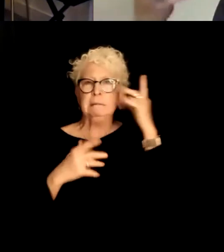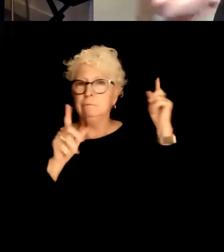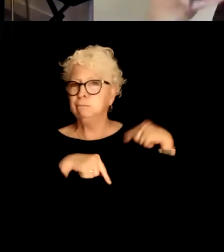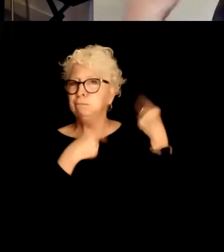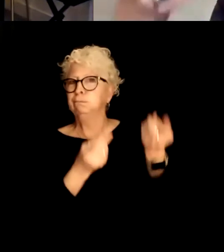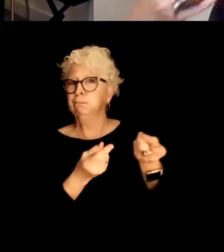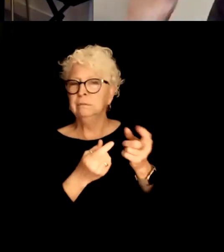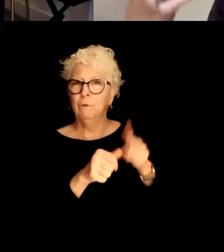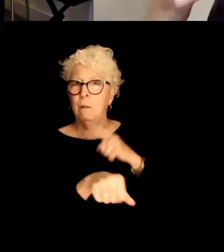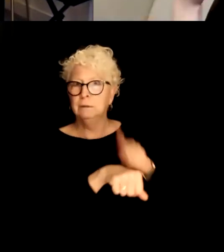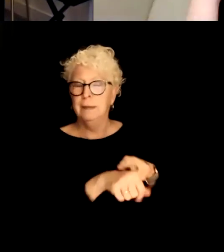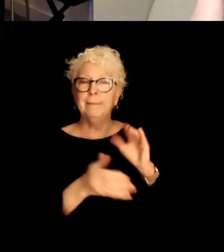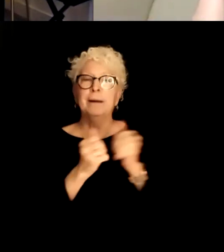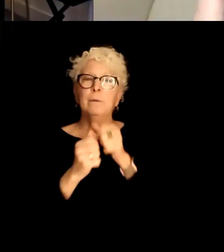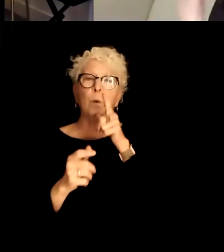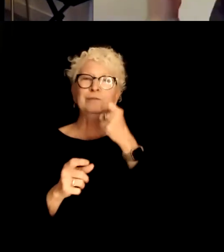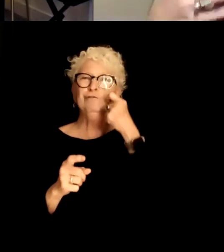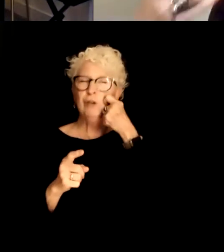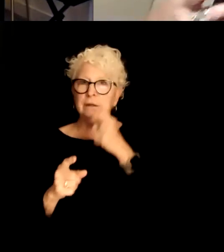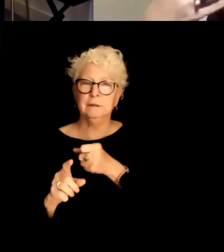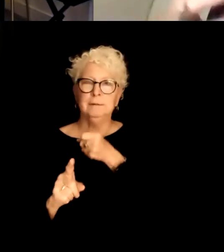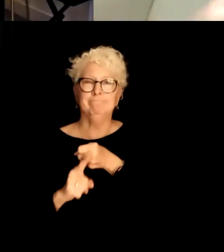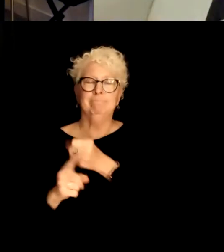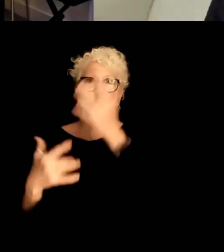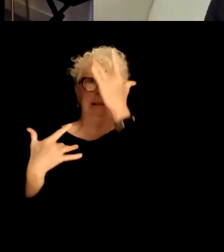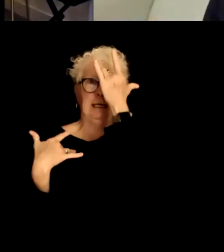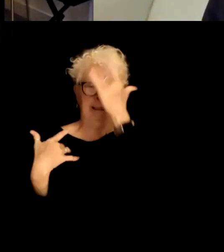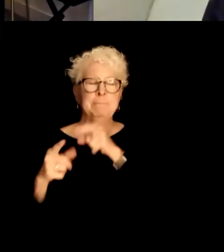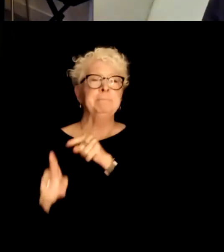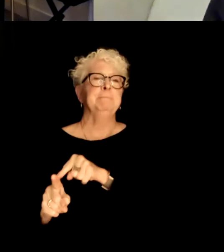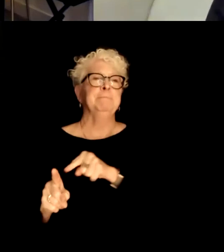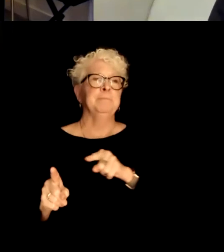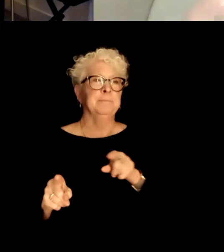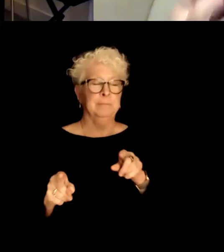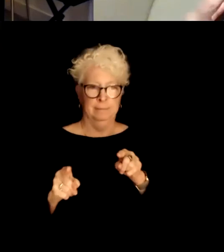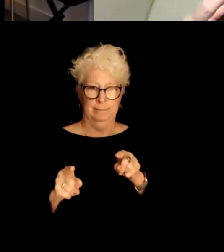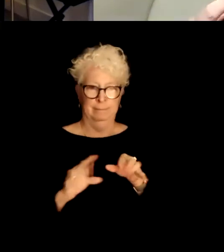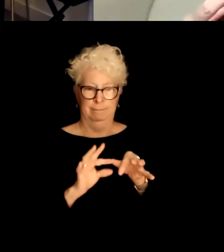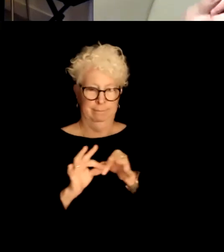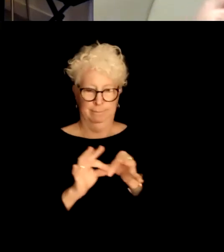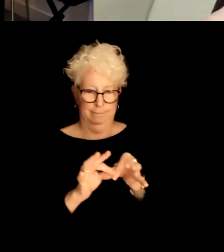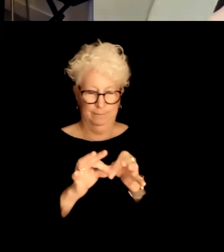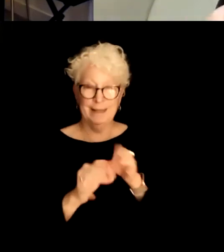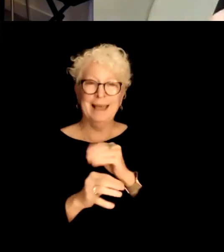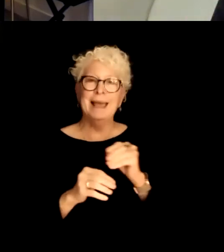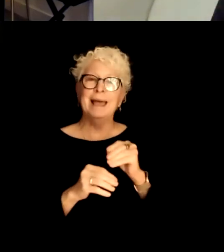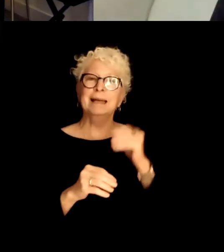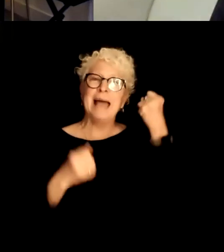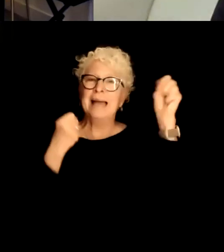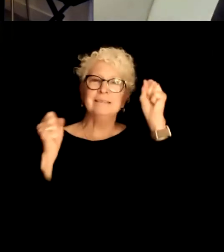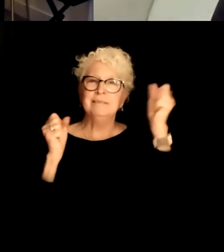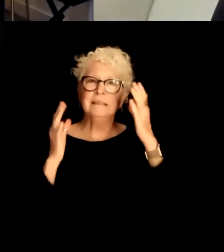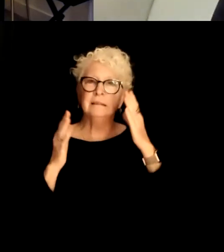how do you theorize this encounter? How do you think about it? But also, I think there's questions about what kind of activist work can also happen